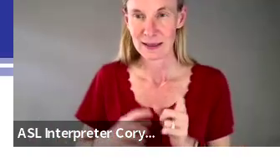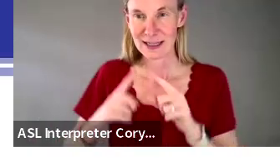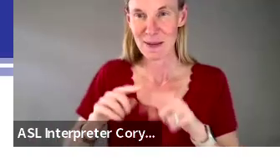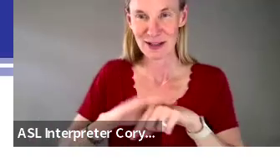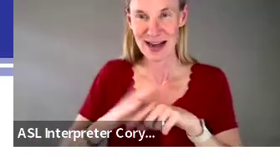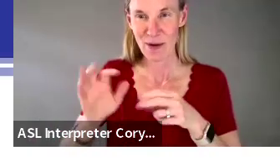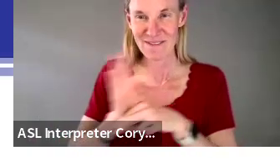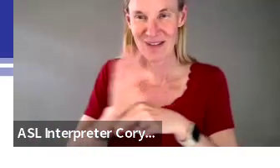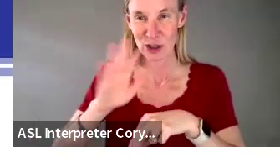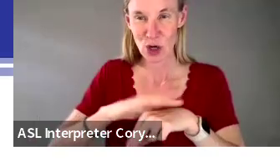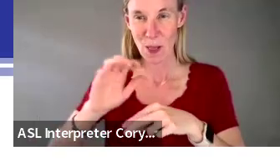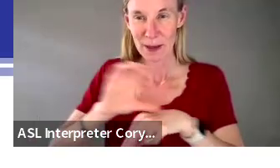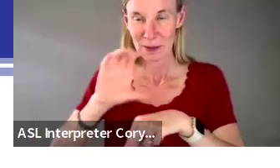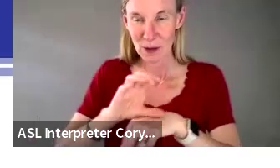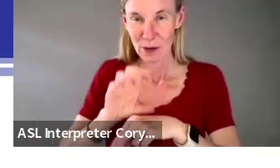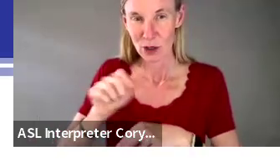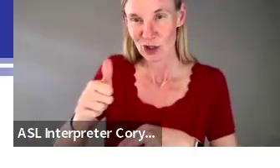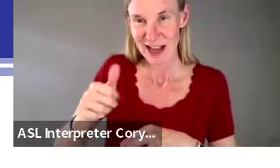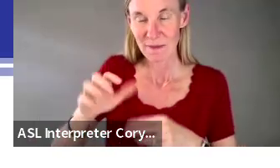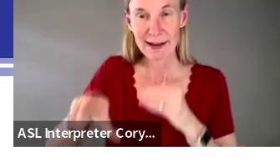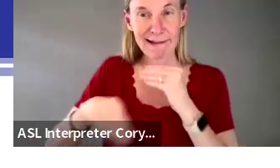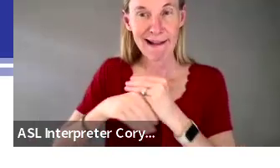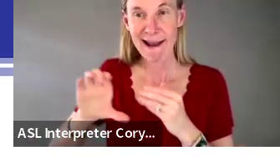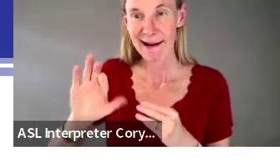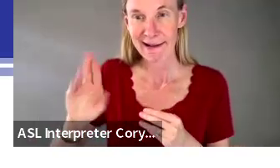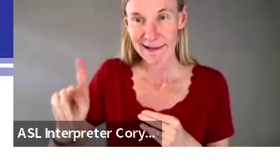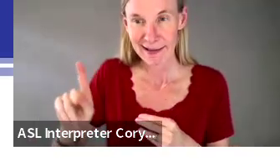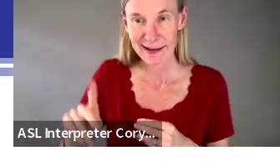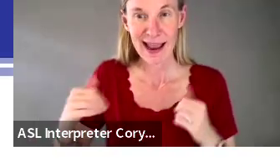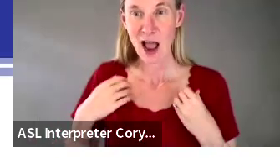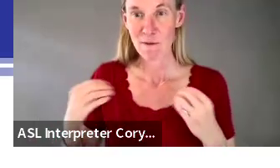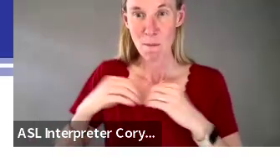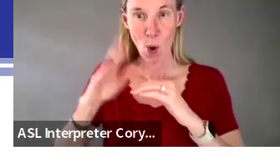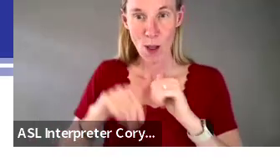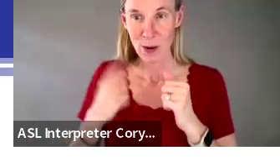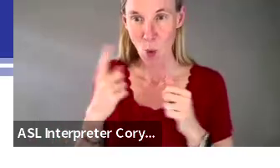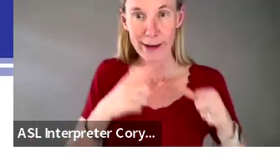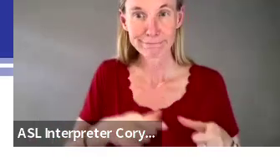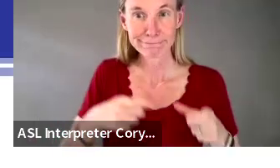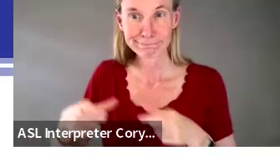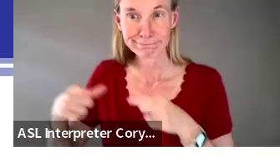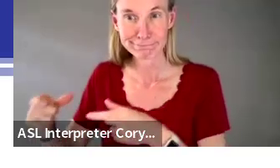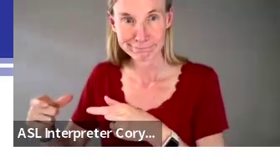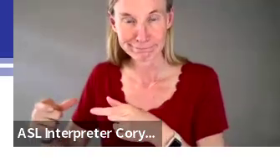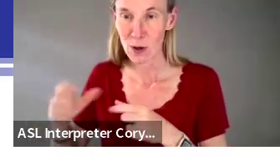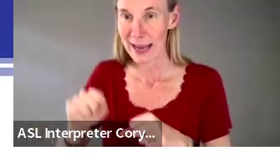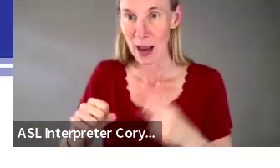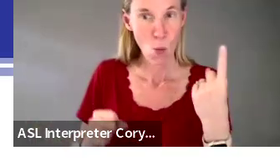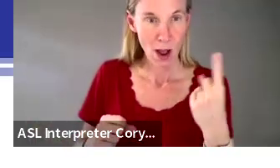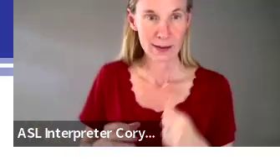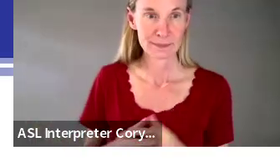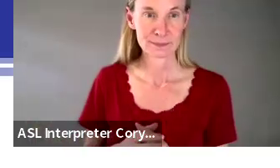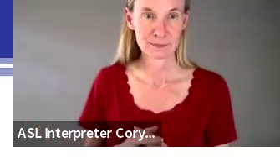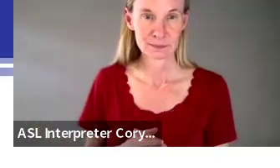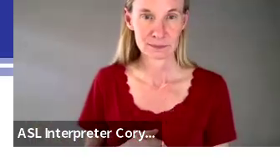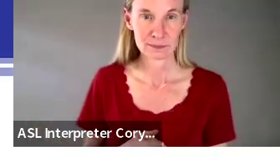on the computer. You can have clicks, you can have more than one switch if you're capable of accessing them, or just one.